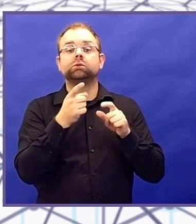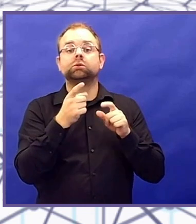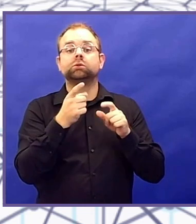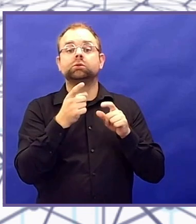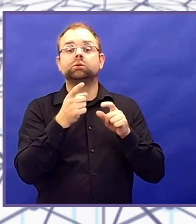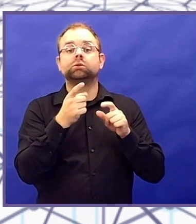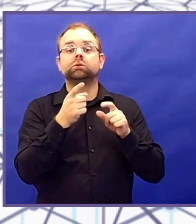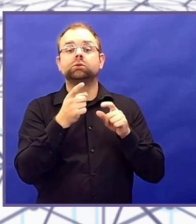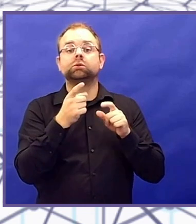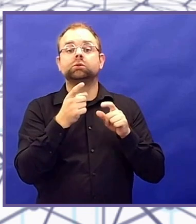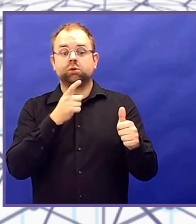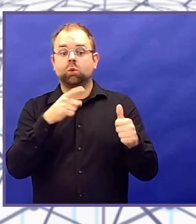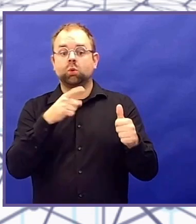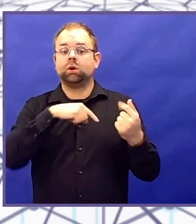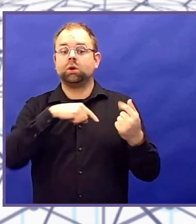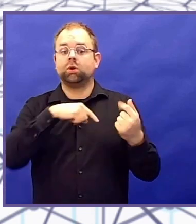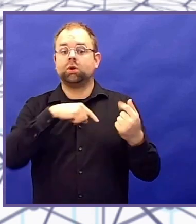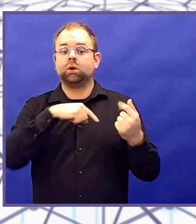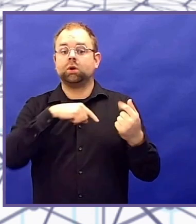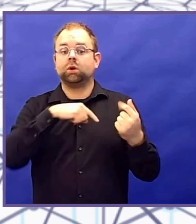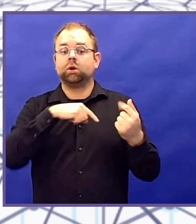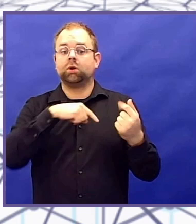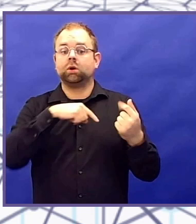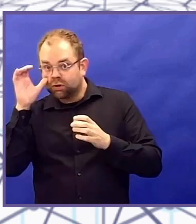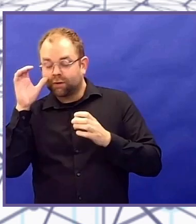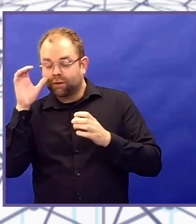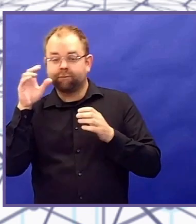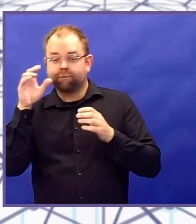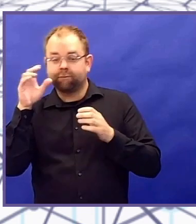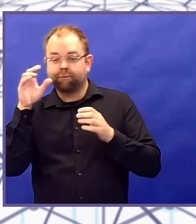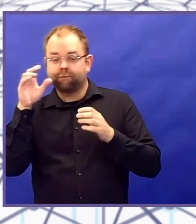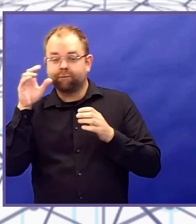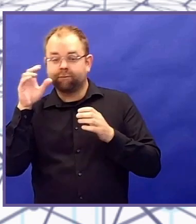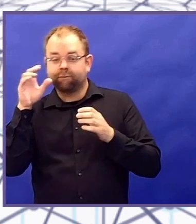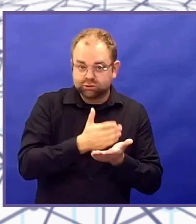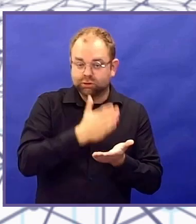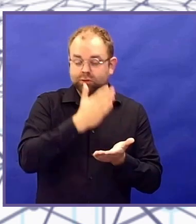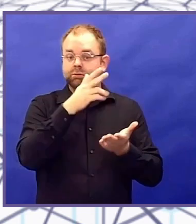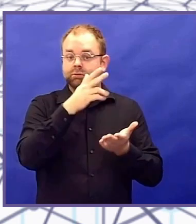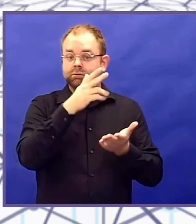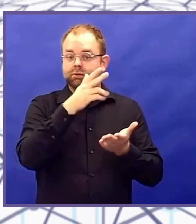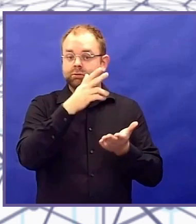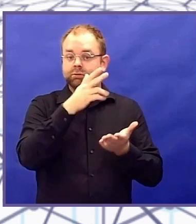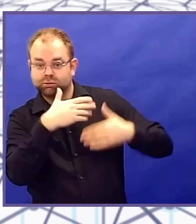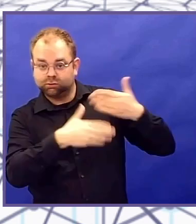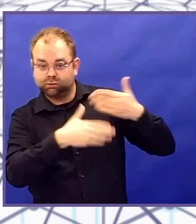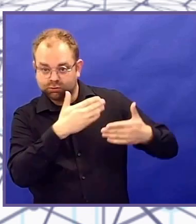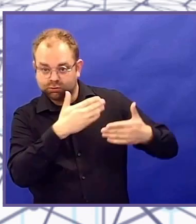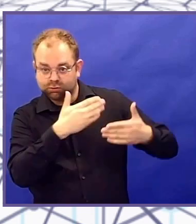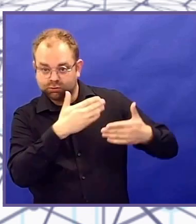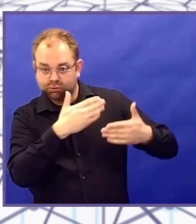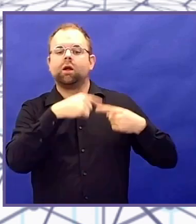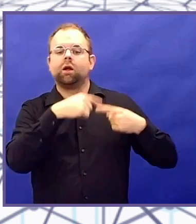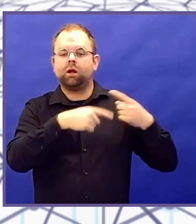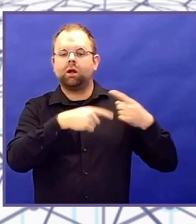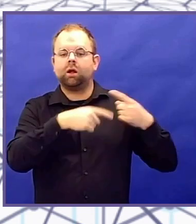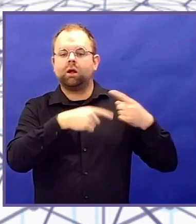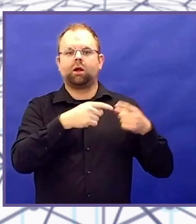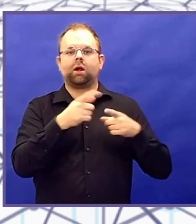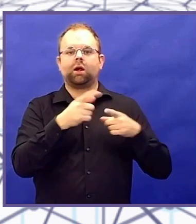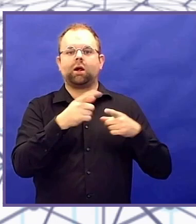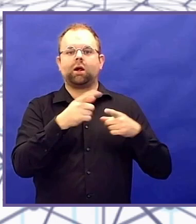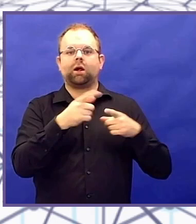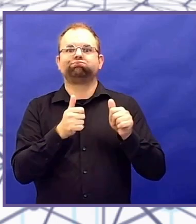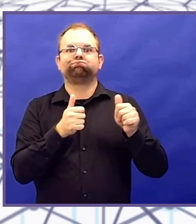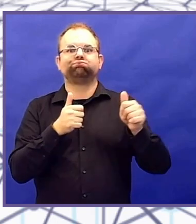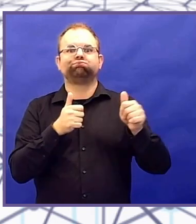time. And guess what? You cannot have the highest satisfaction rates, the best sales, the